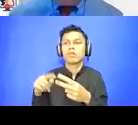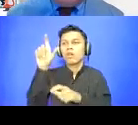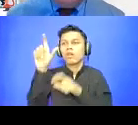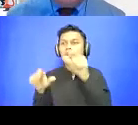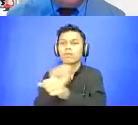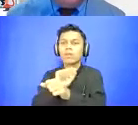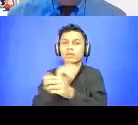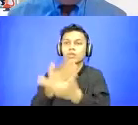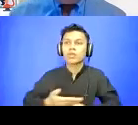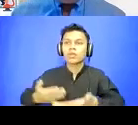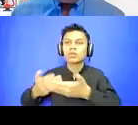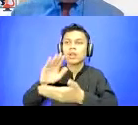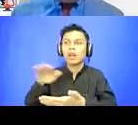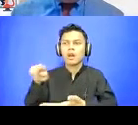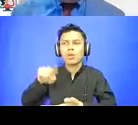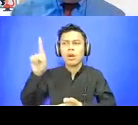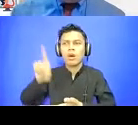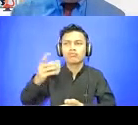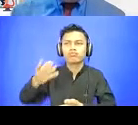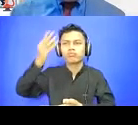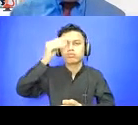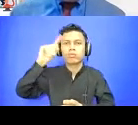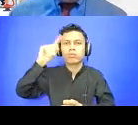in how they use technology.